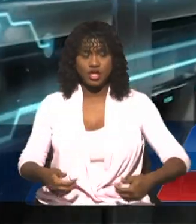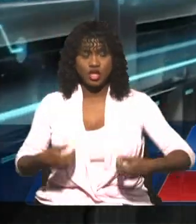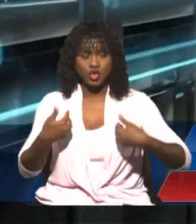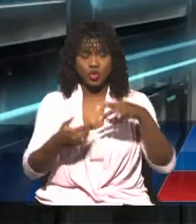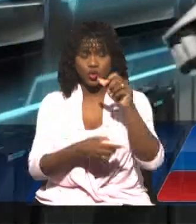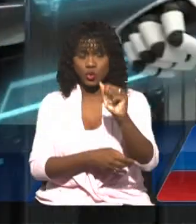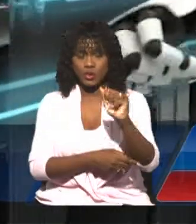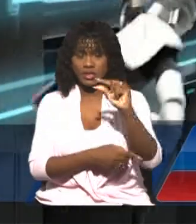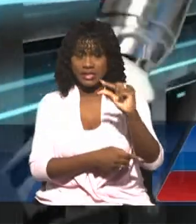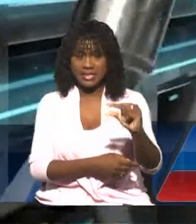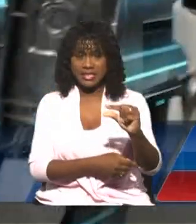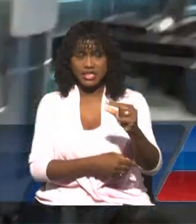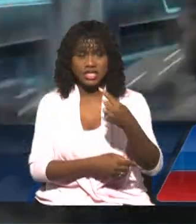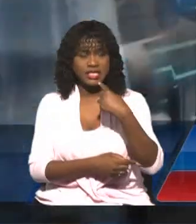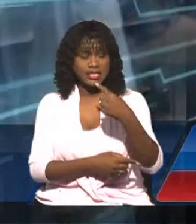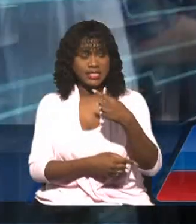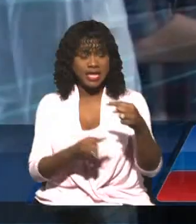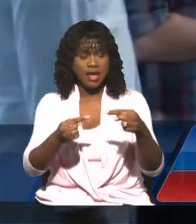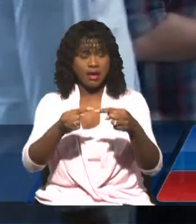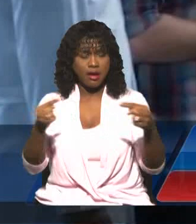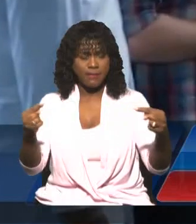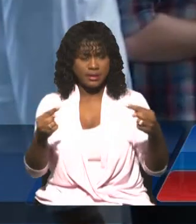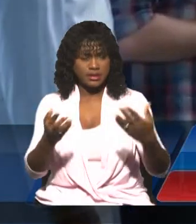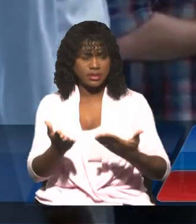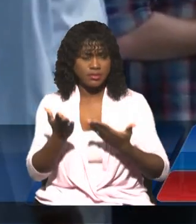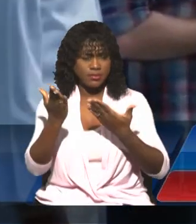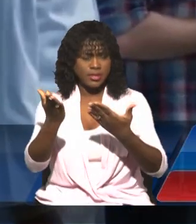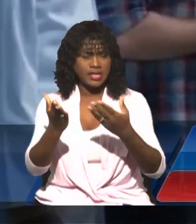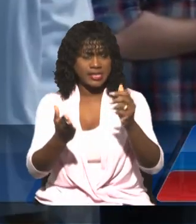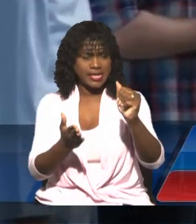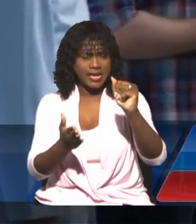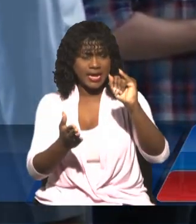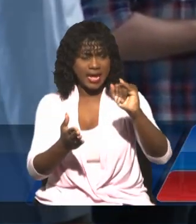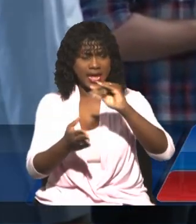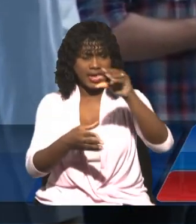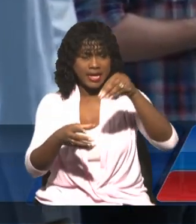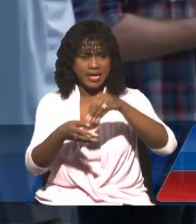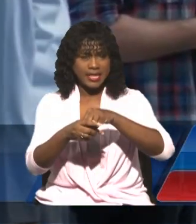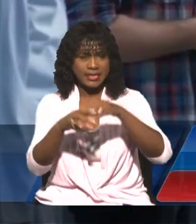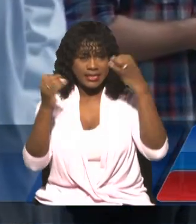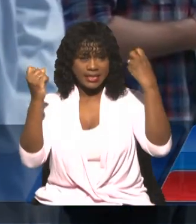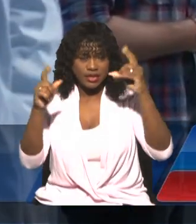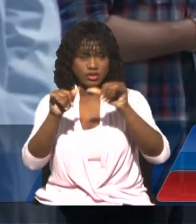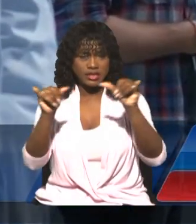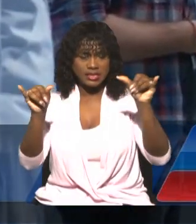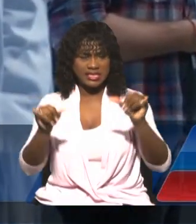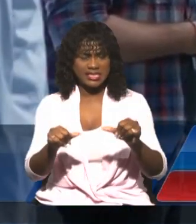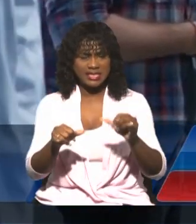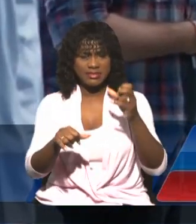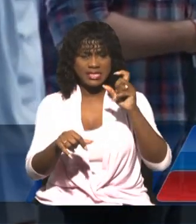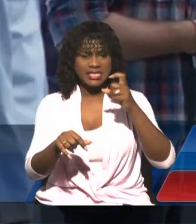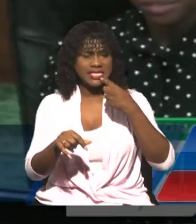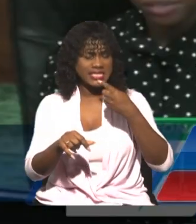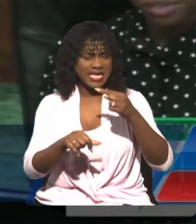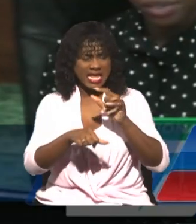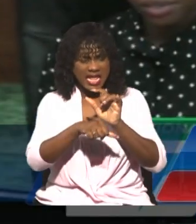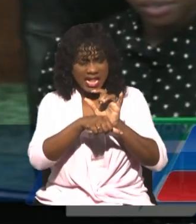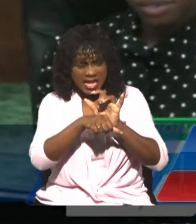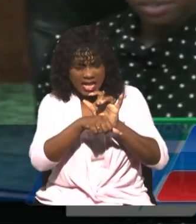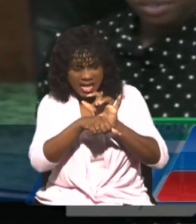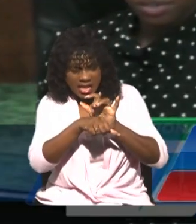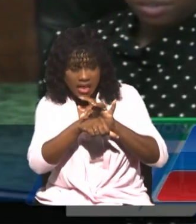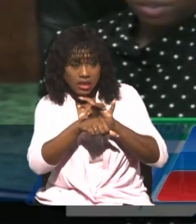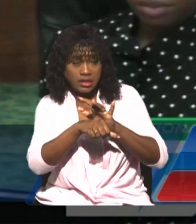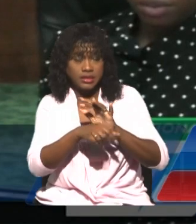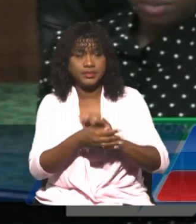Warner, described the youth opposition's motion to integrate AI into the education system as a premature and short-sighted one. But the